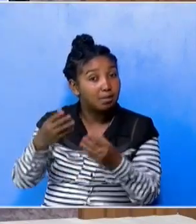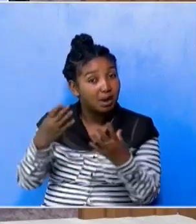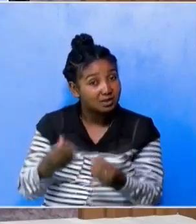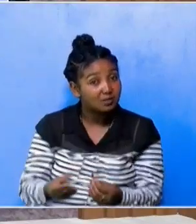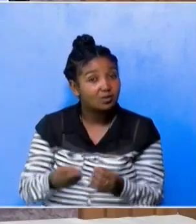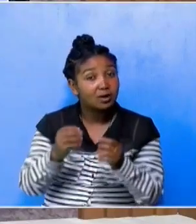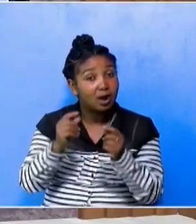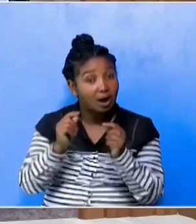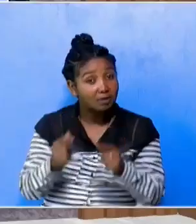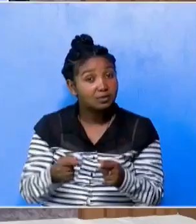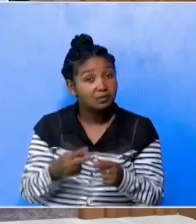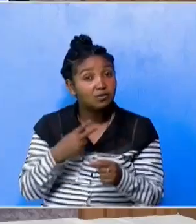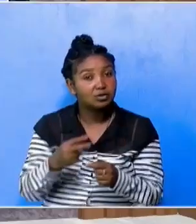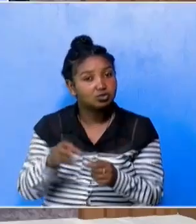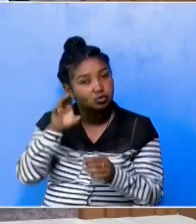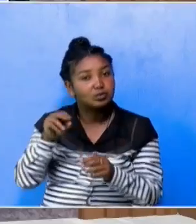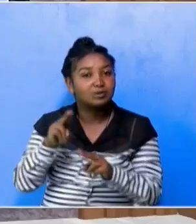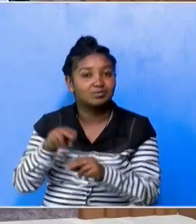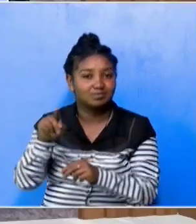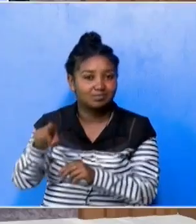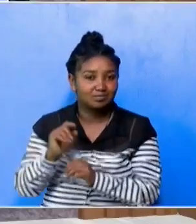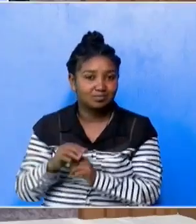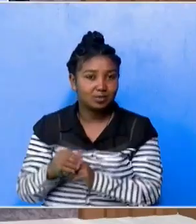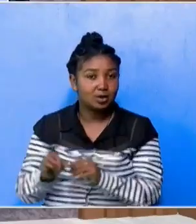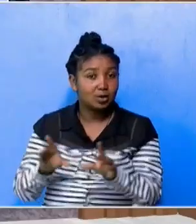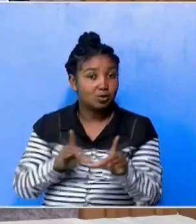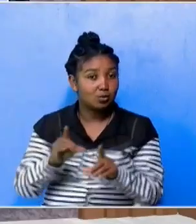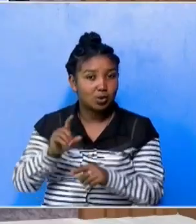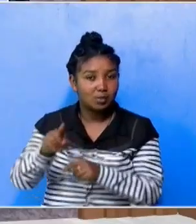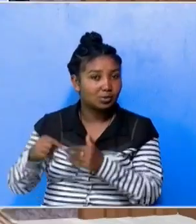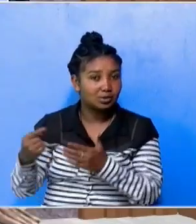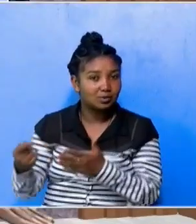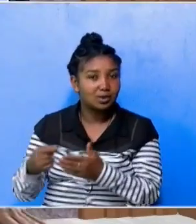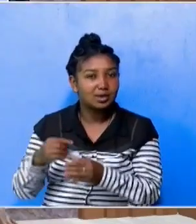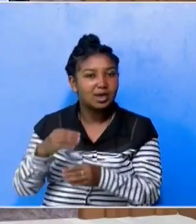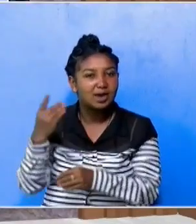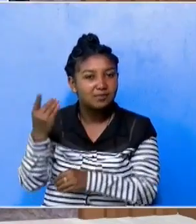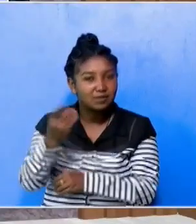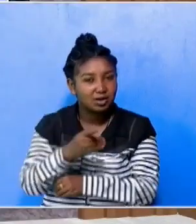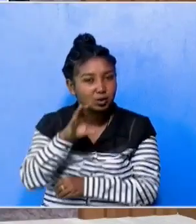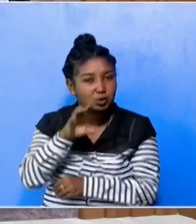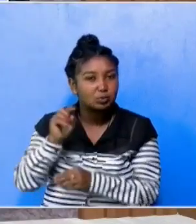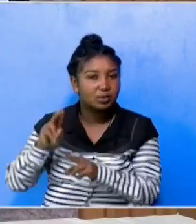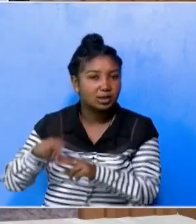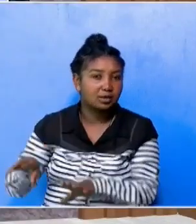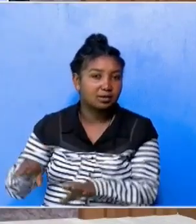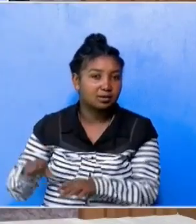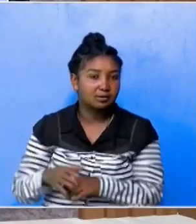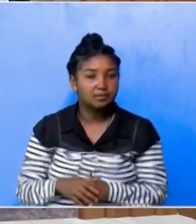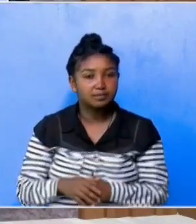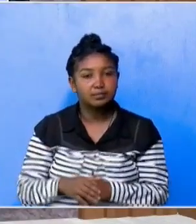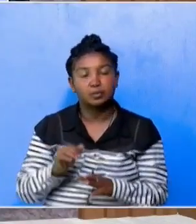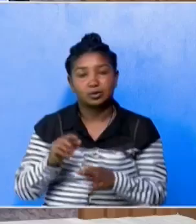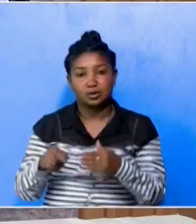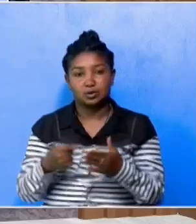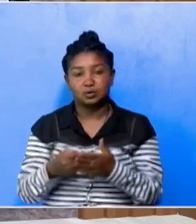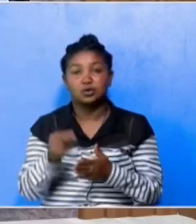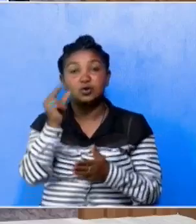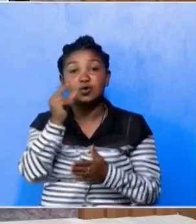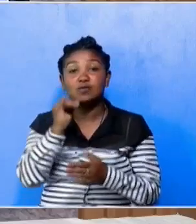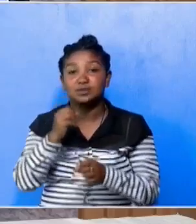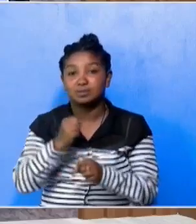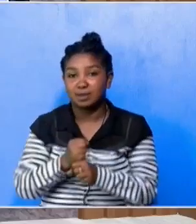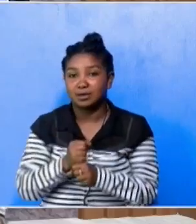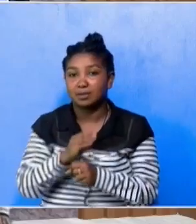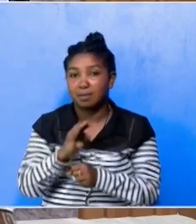in active voice. Don't worry about this one. Every day should be here. So coffee is